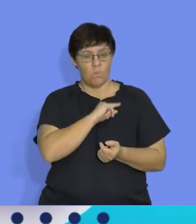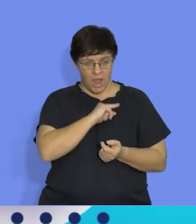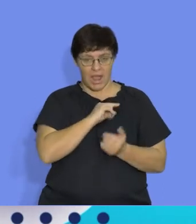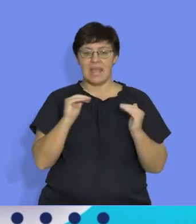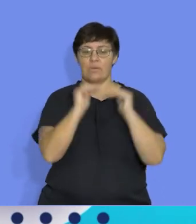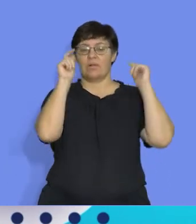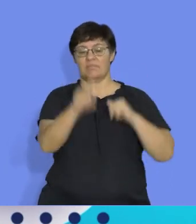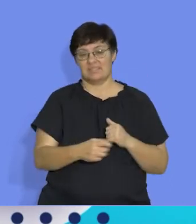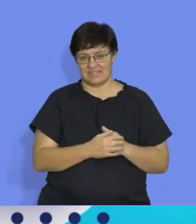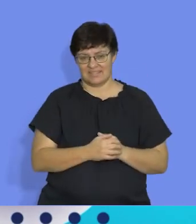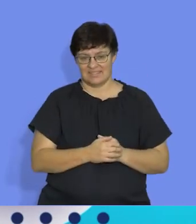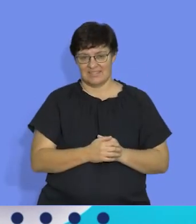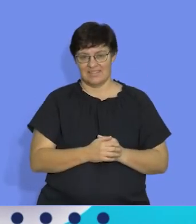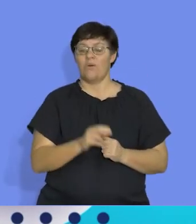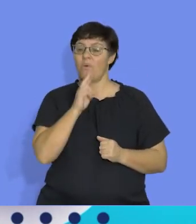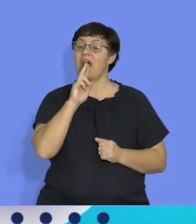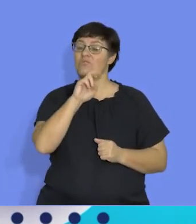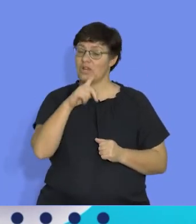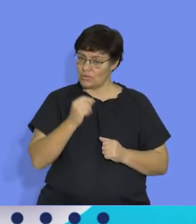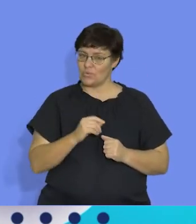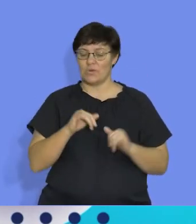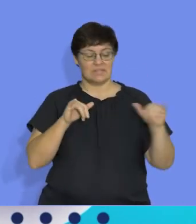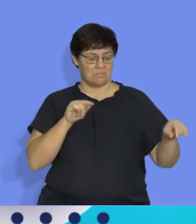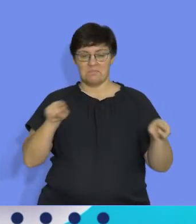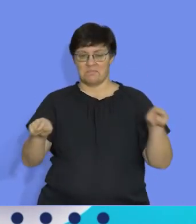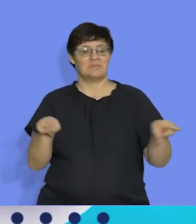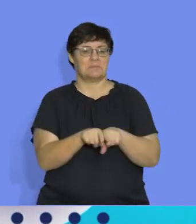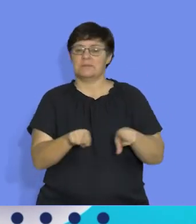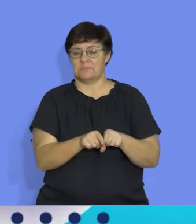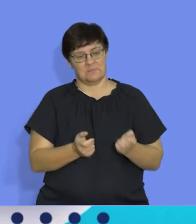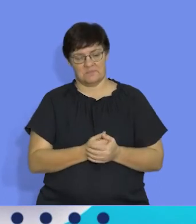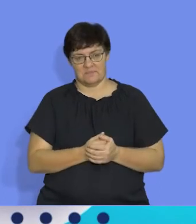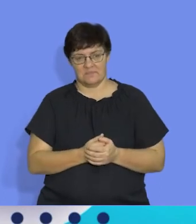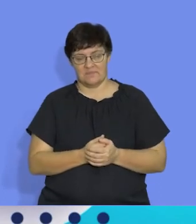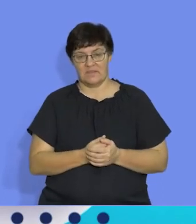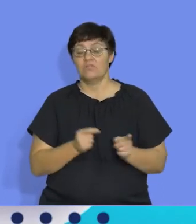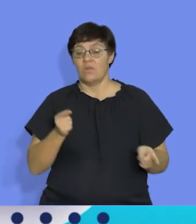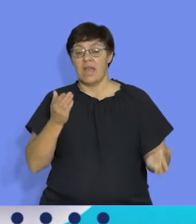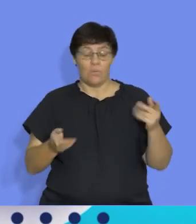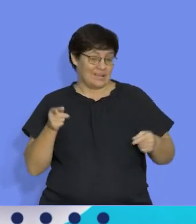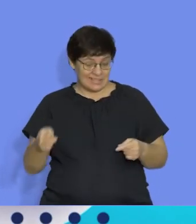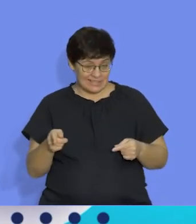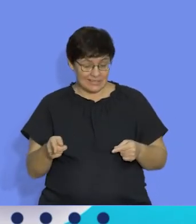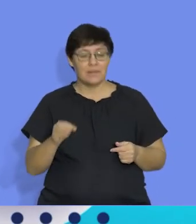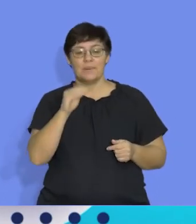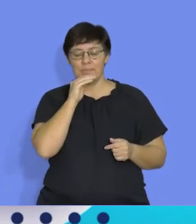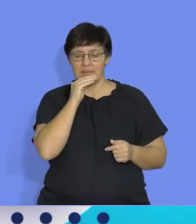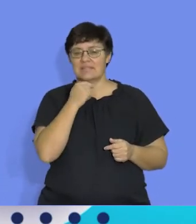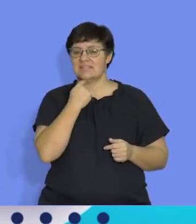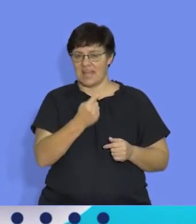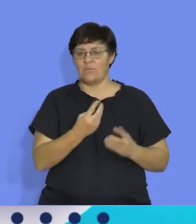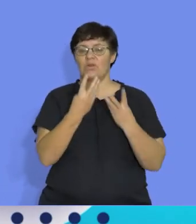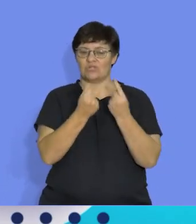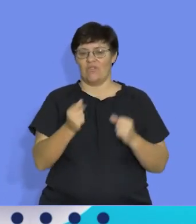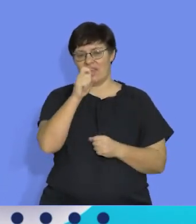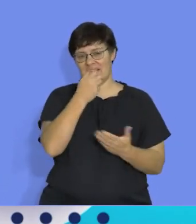be equal, because I know the ratio is in fact common. Being able to equate them means that I can actually